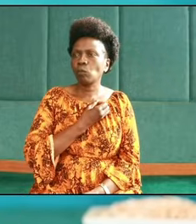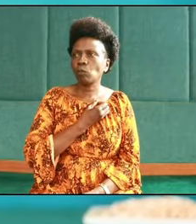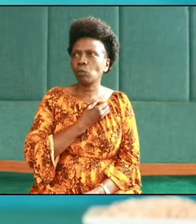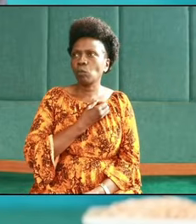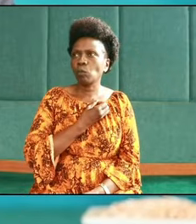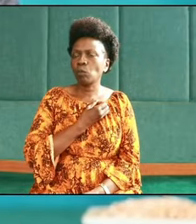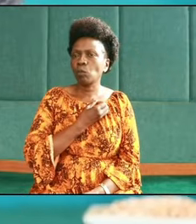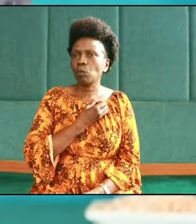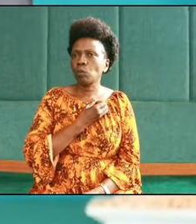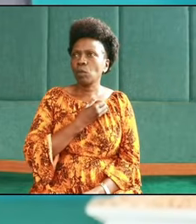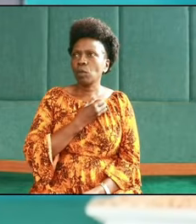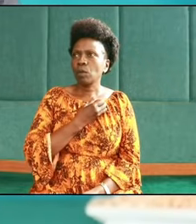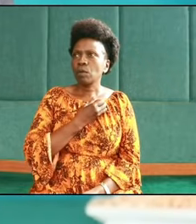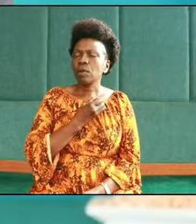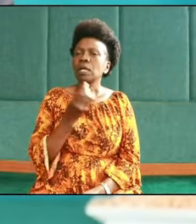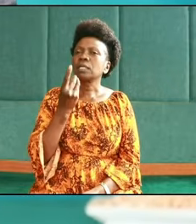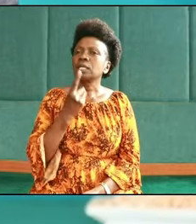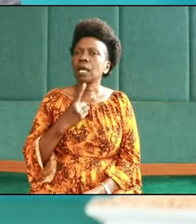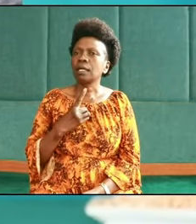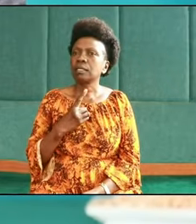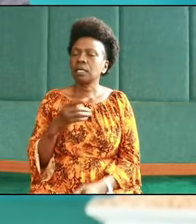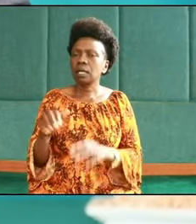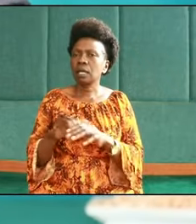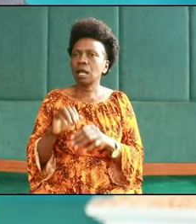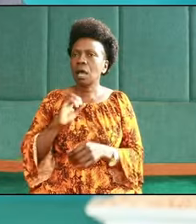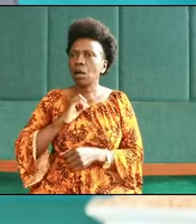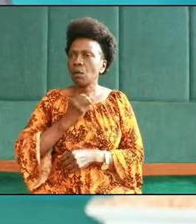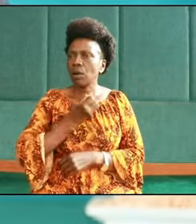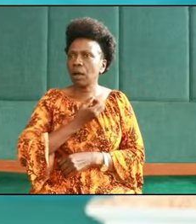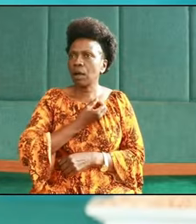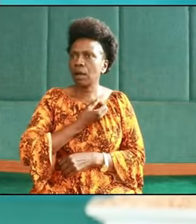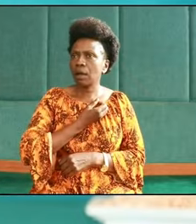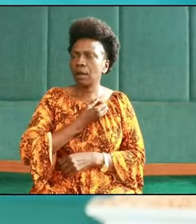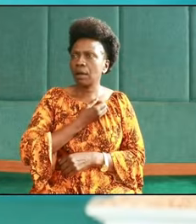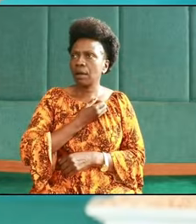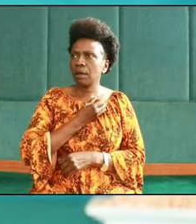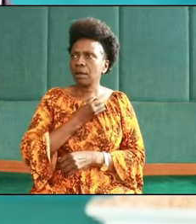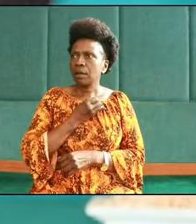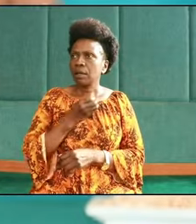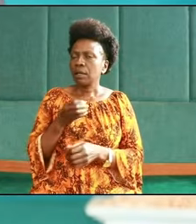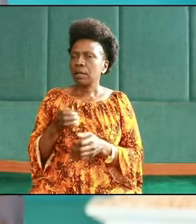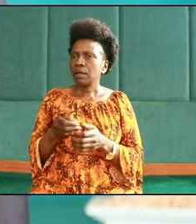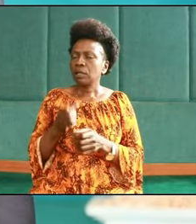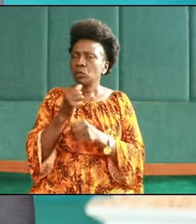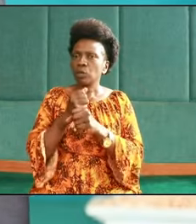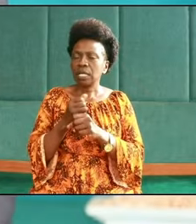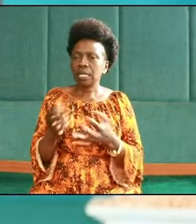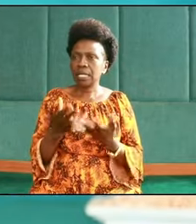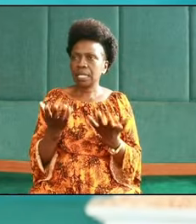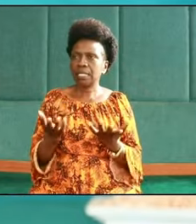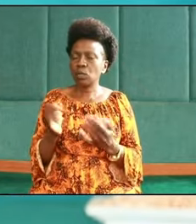in our pursuit, in our desire, in our heady way of doing